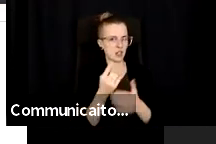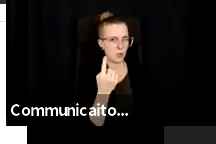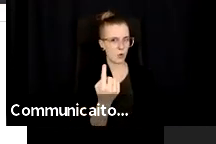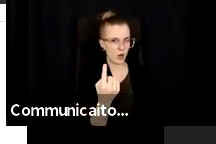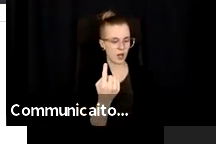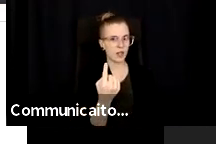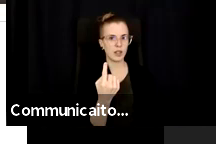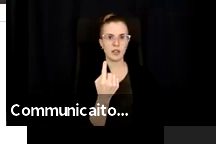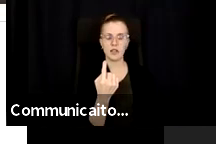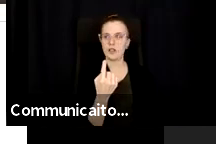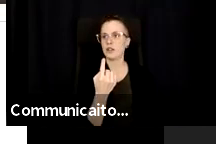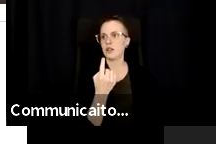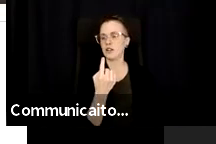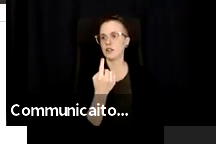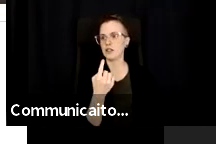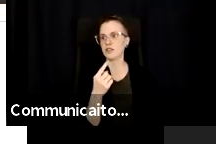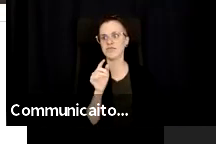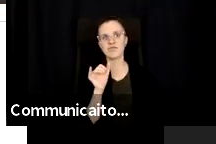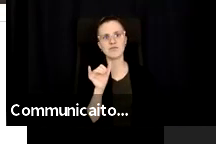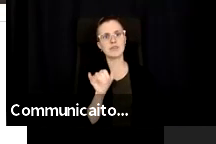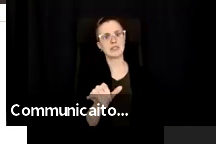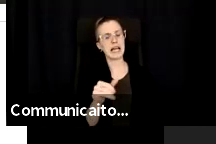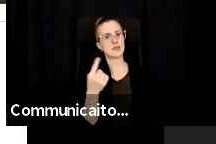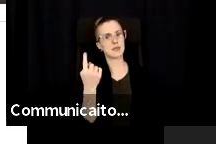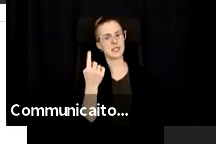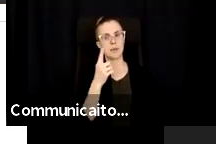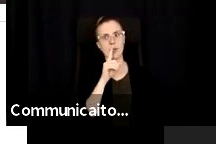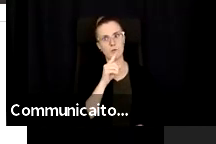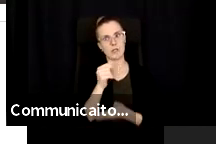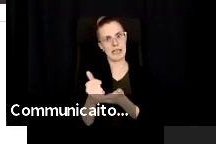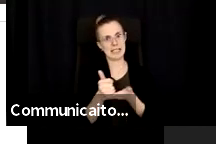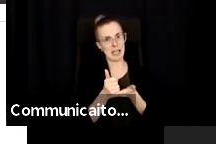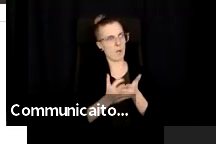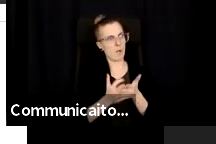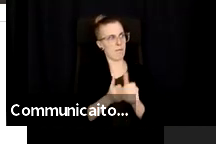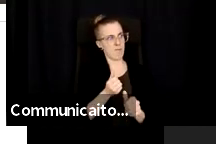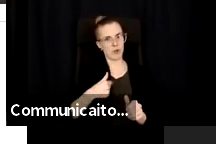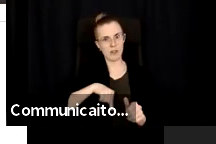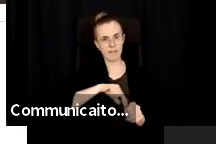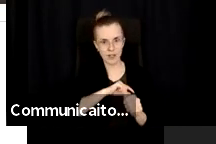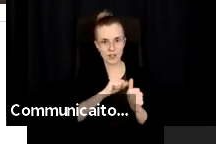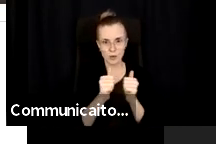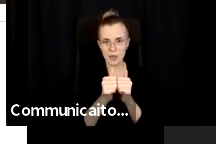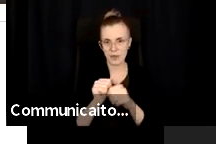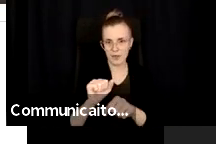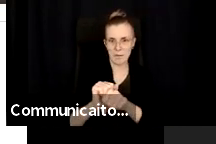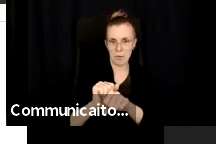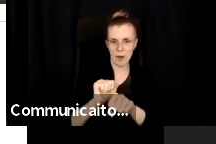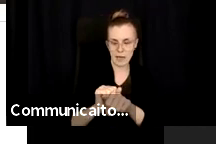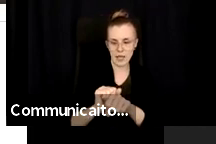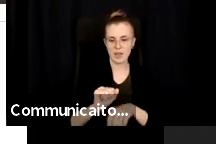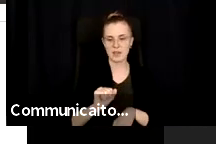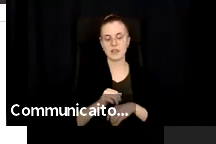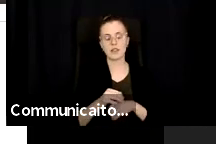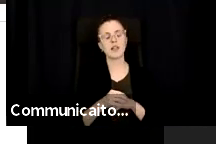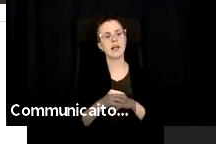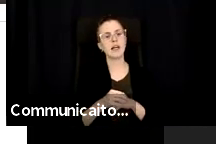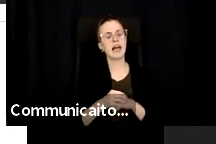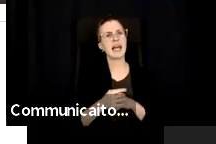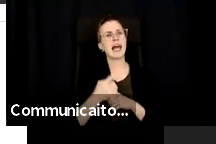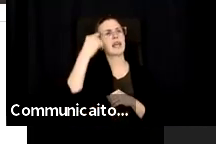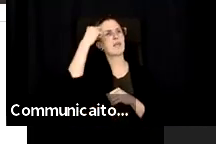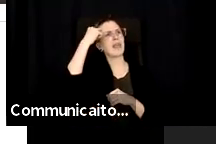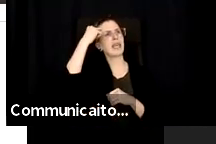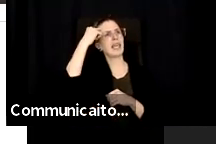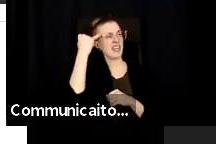certainly been something that has helped most of us with employment. And I keep thinking that if that man were to